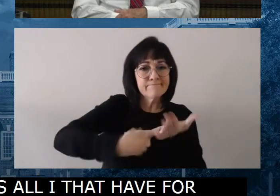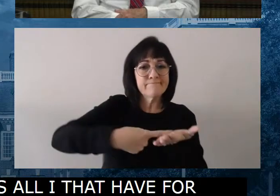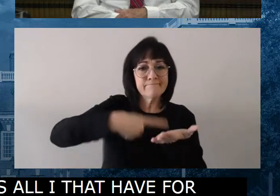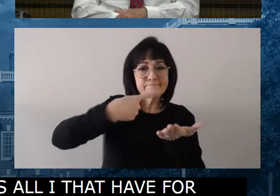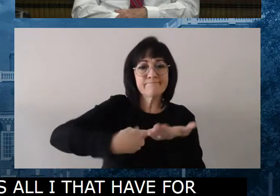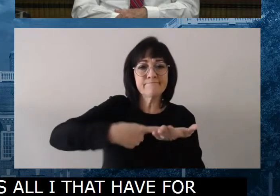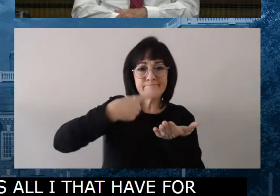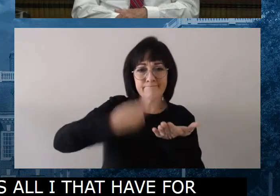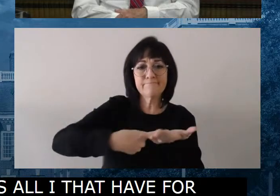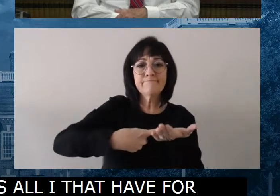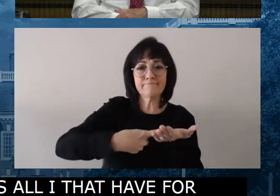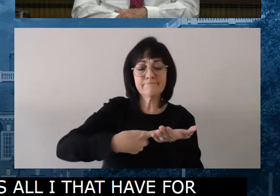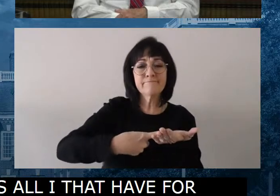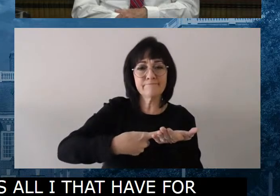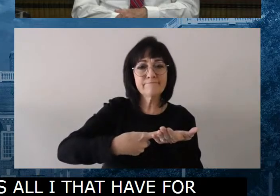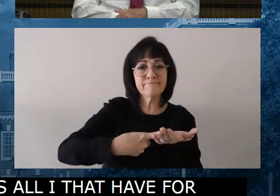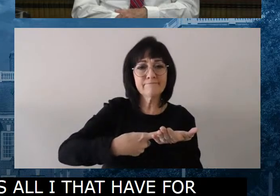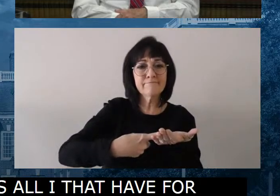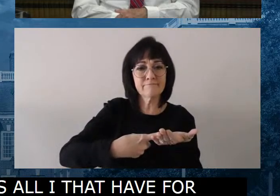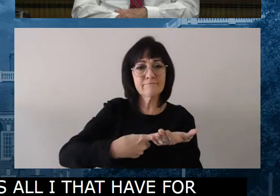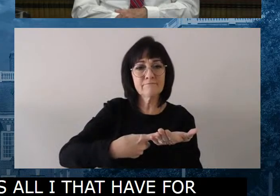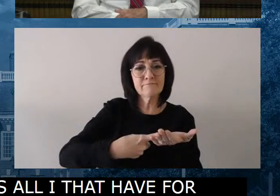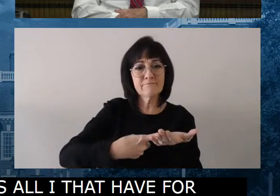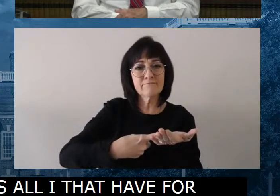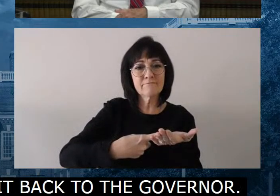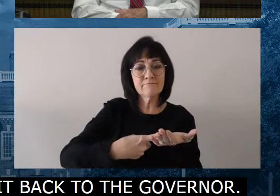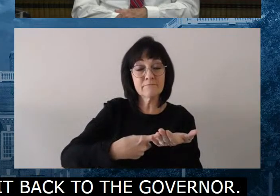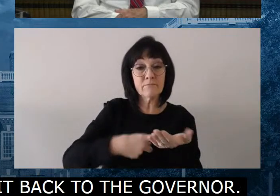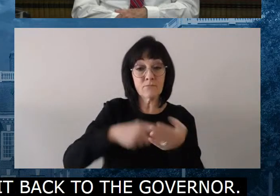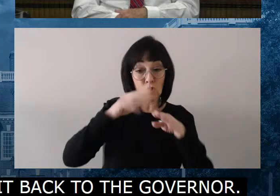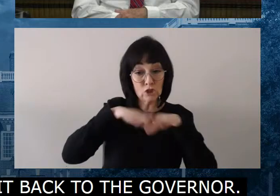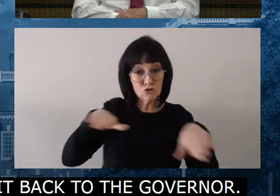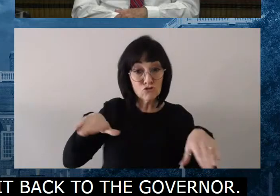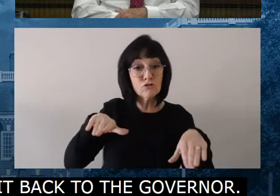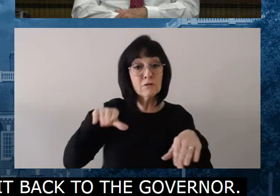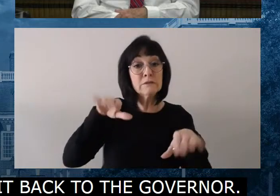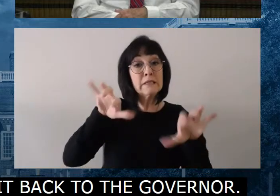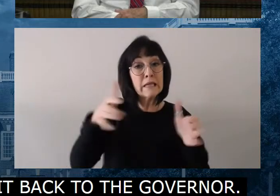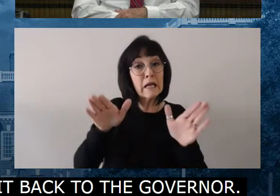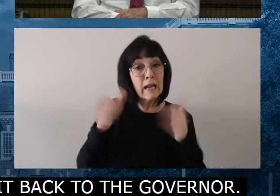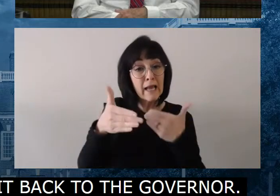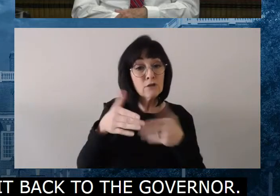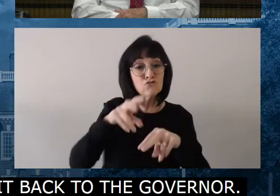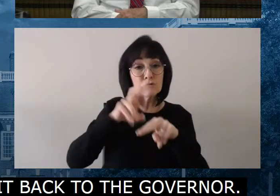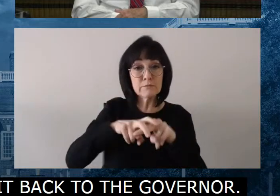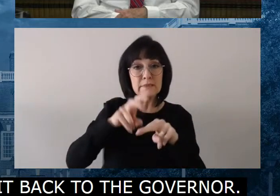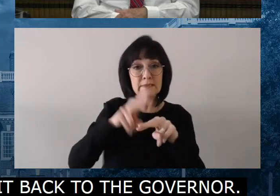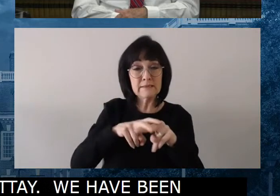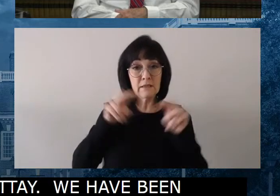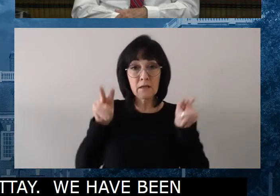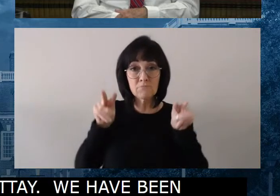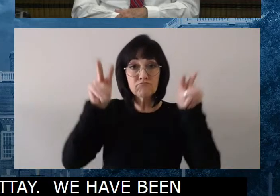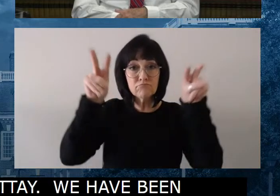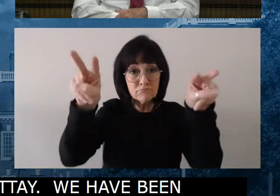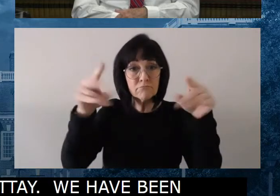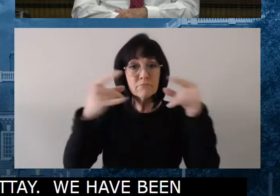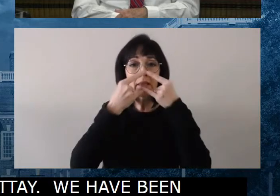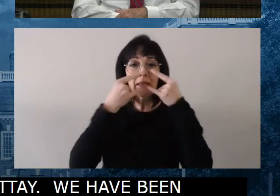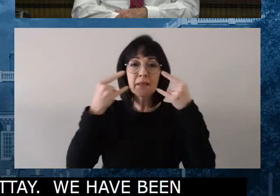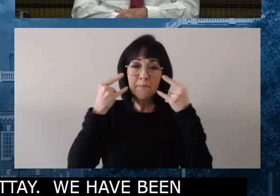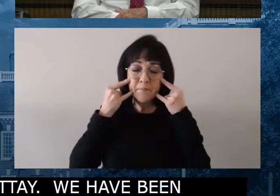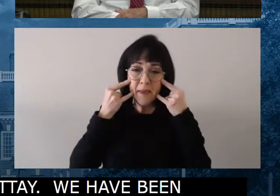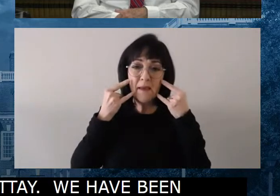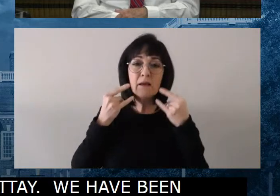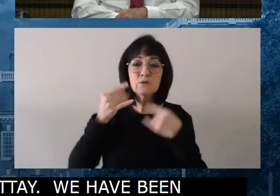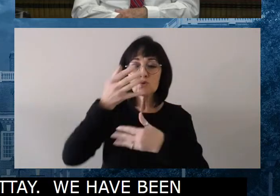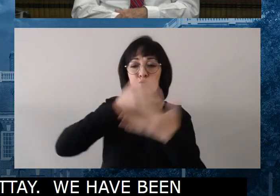feet as long as the children are in classrooms facing forward with masks and social